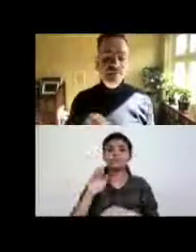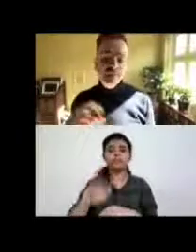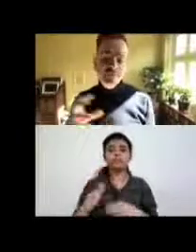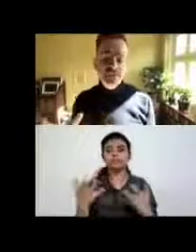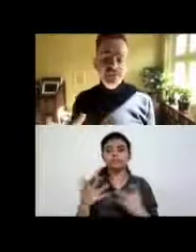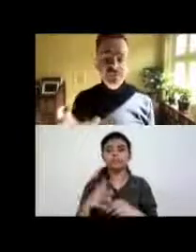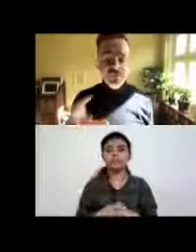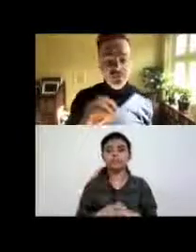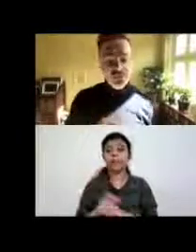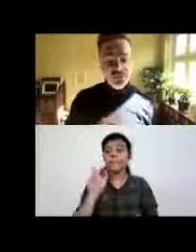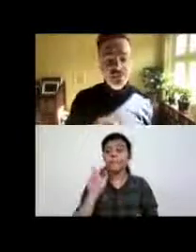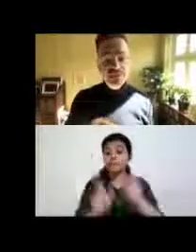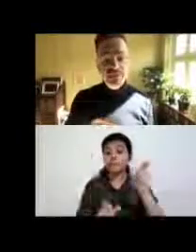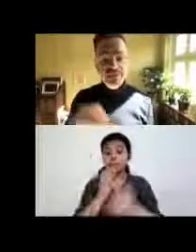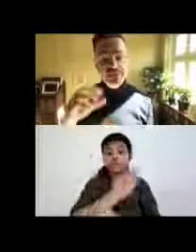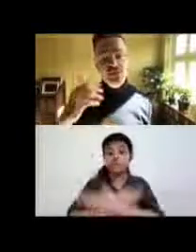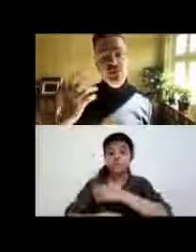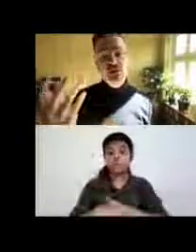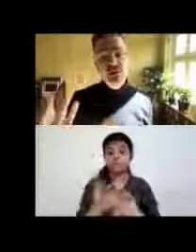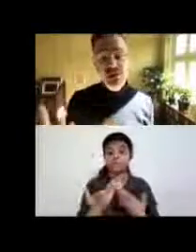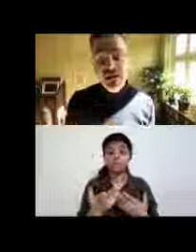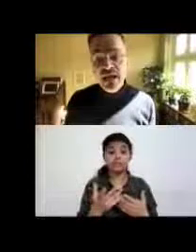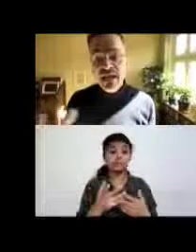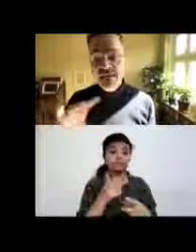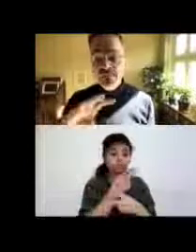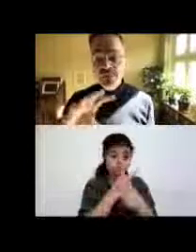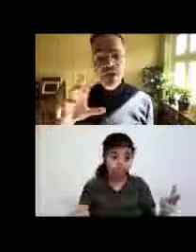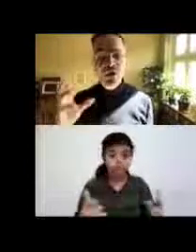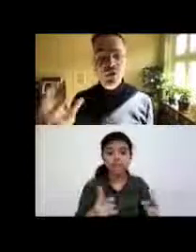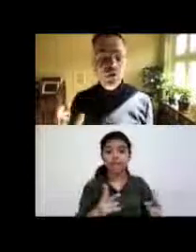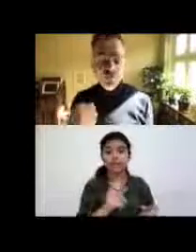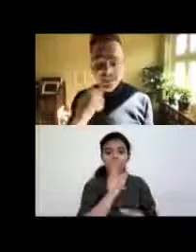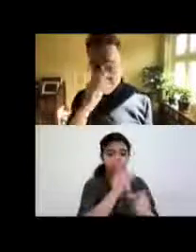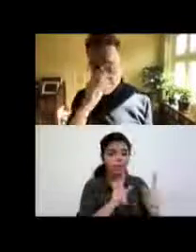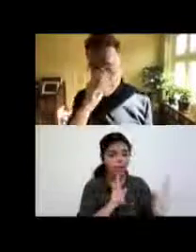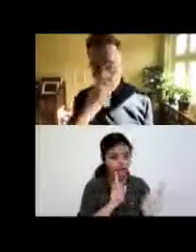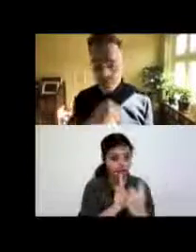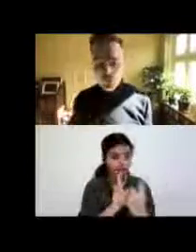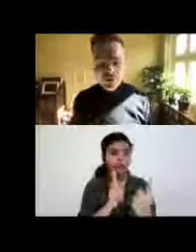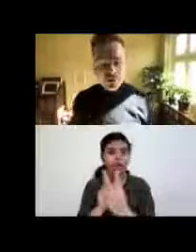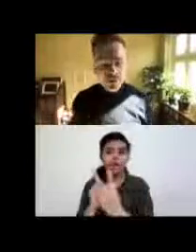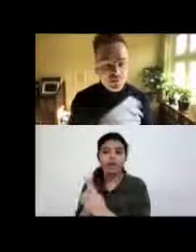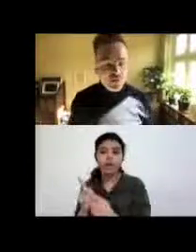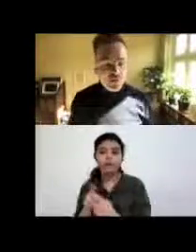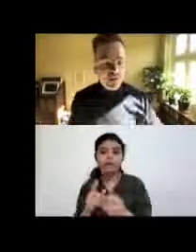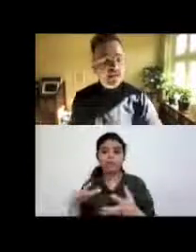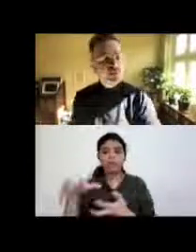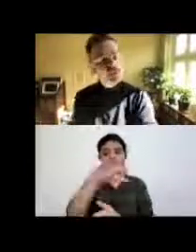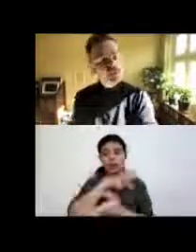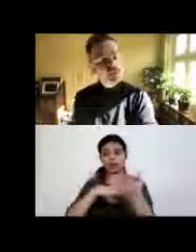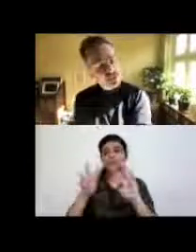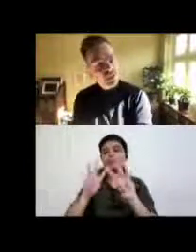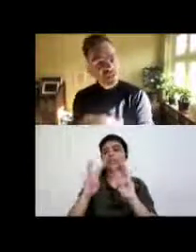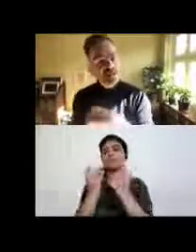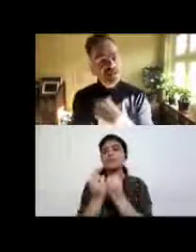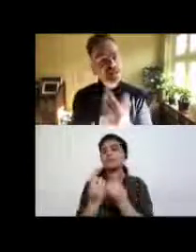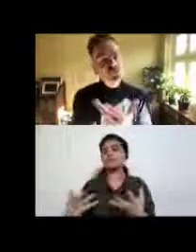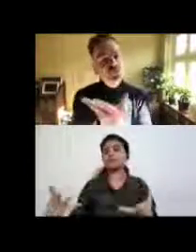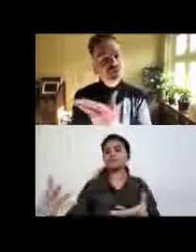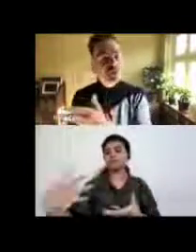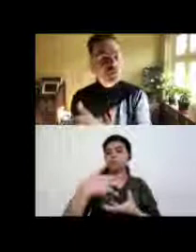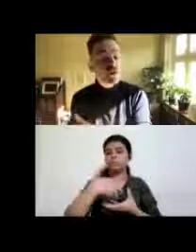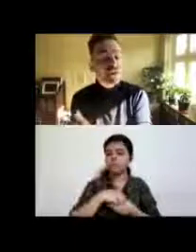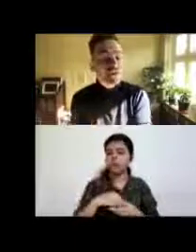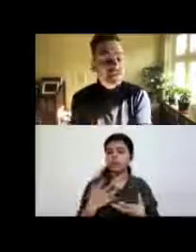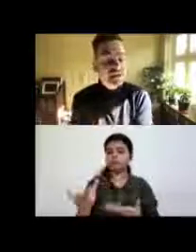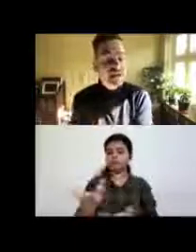are meeting people with disabilities, also the client, where we are all mixing up in workshops and where we are in an